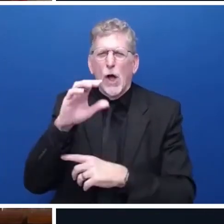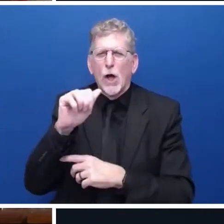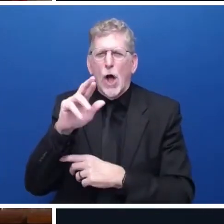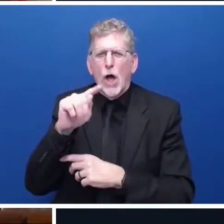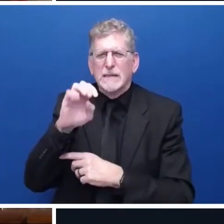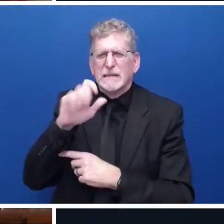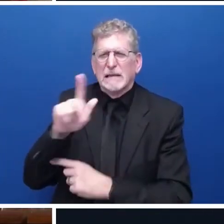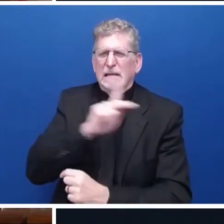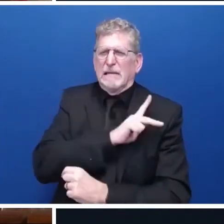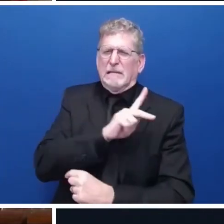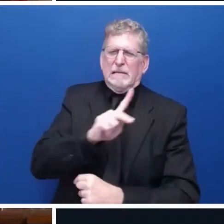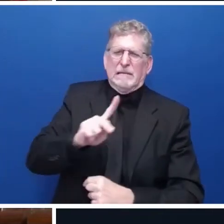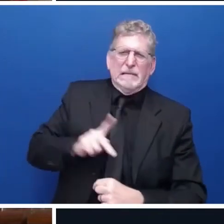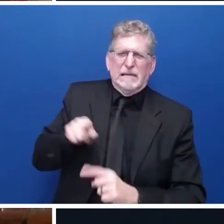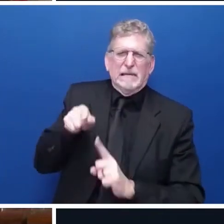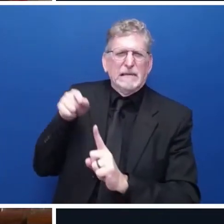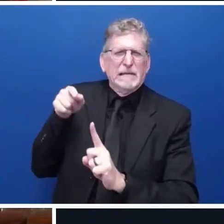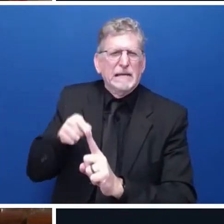January,